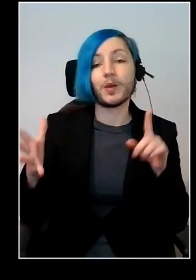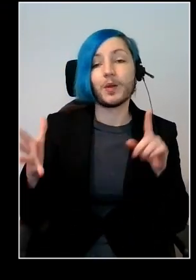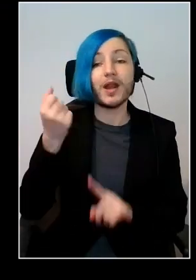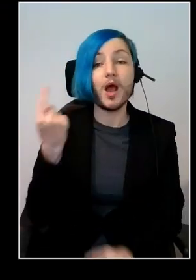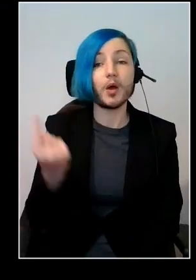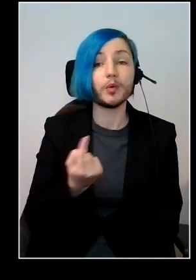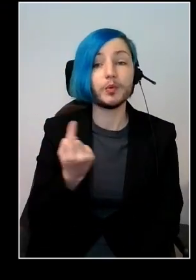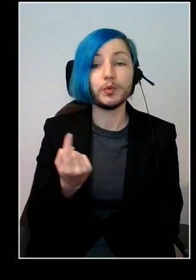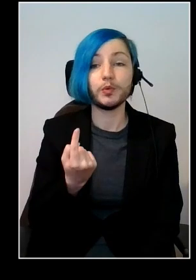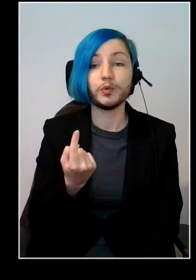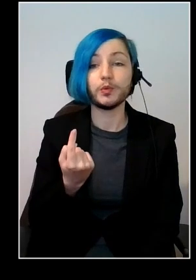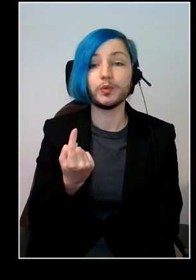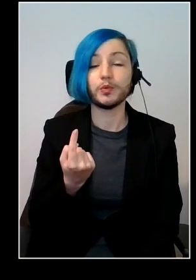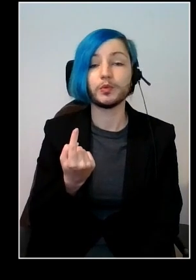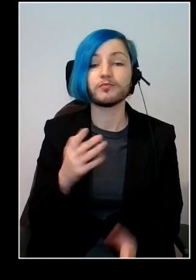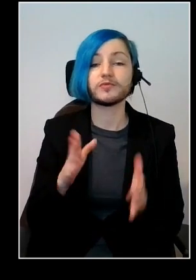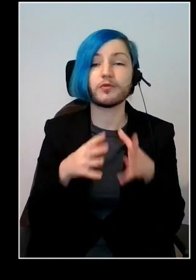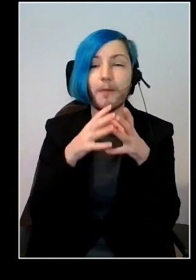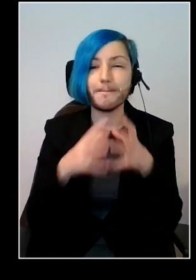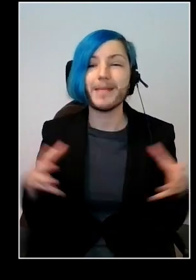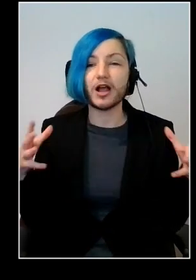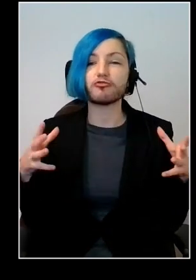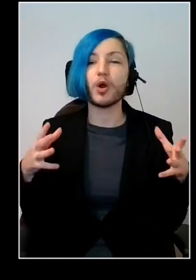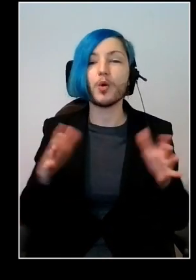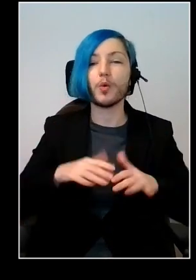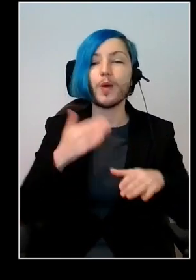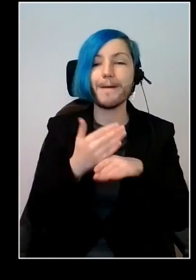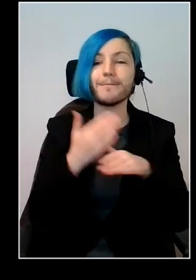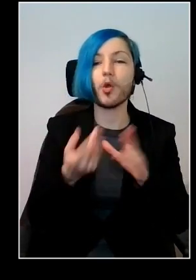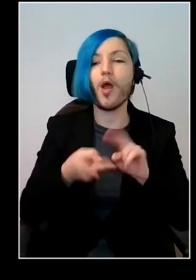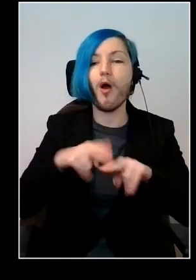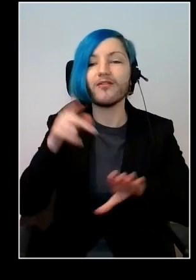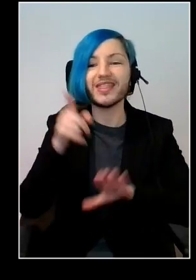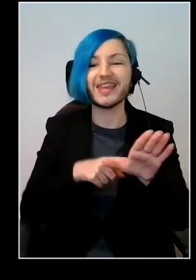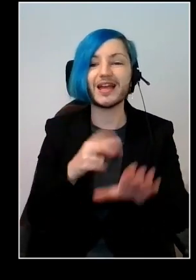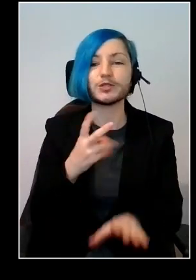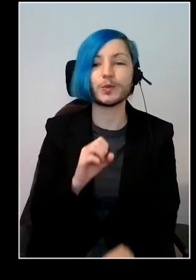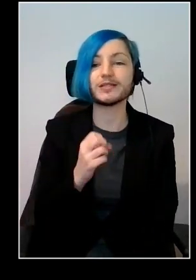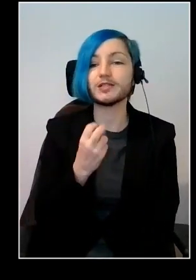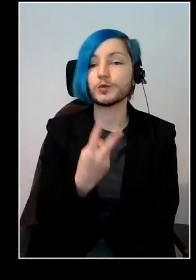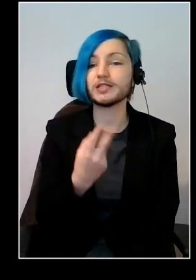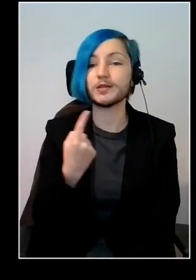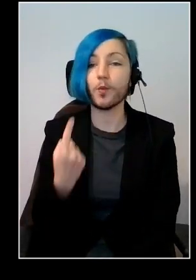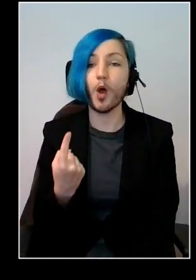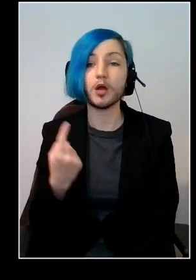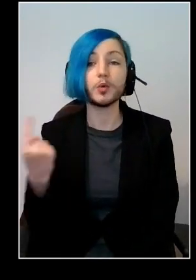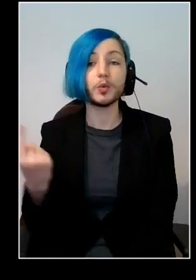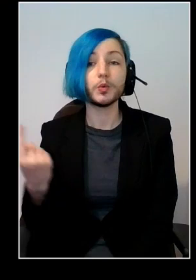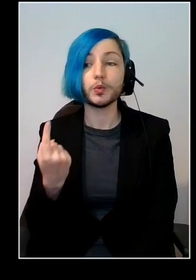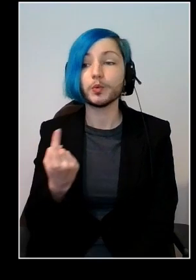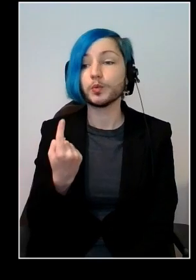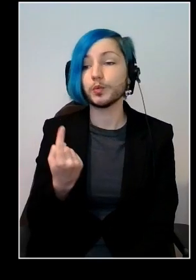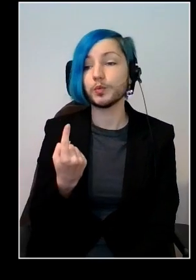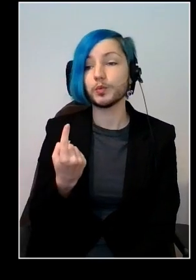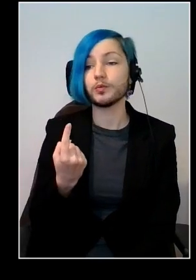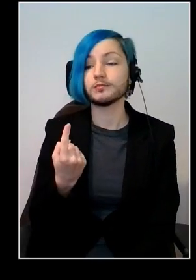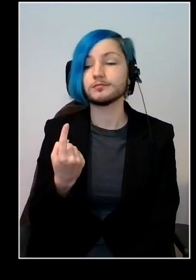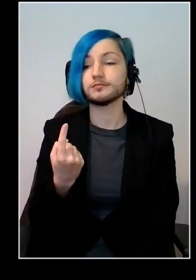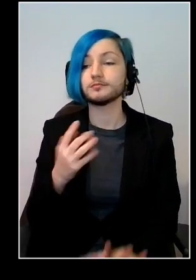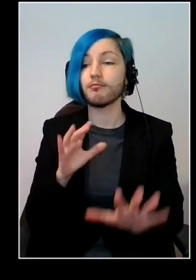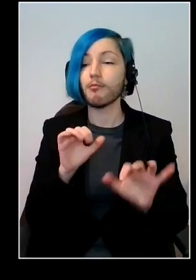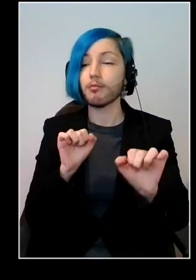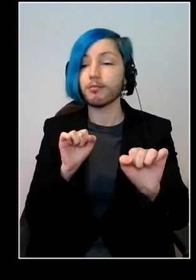the award for Macro Employer of the Year 2021 is, wait for it,